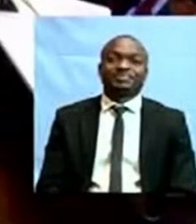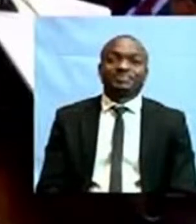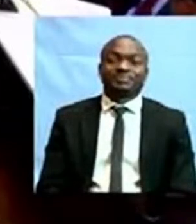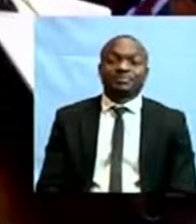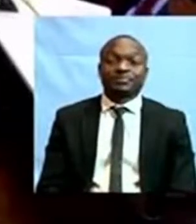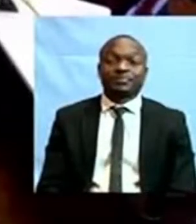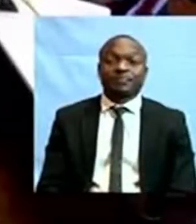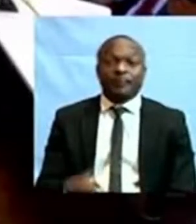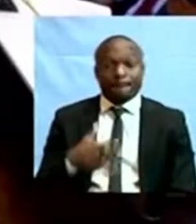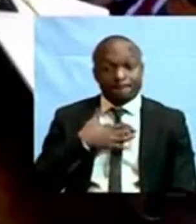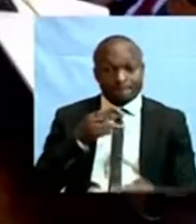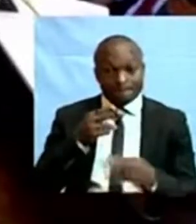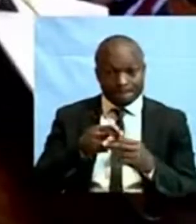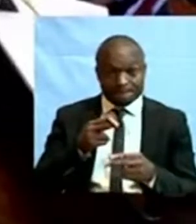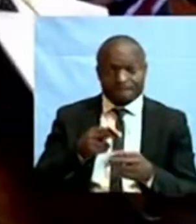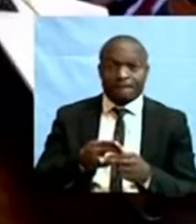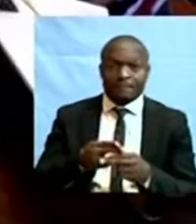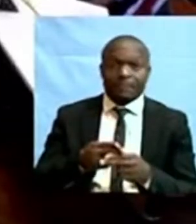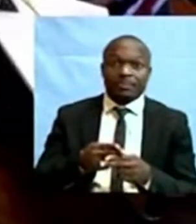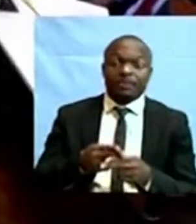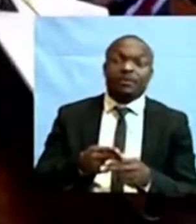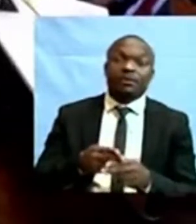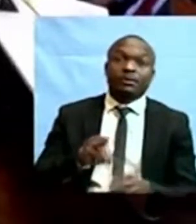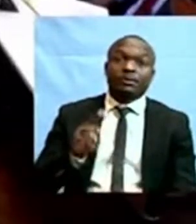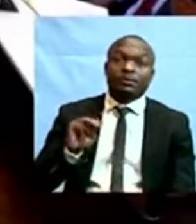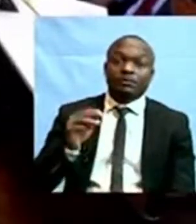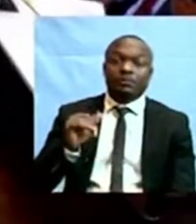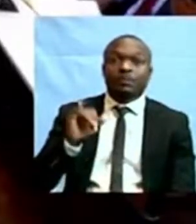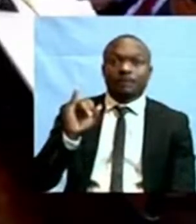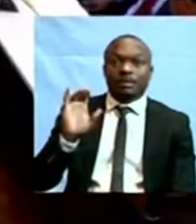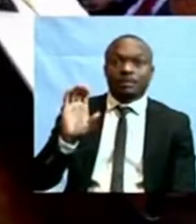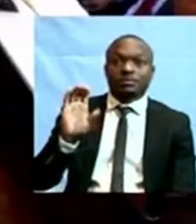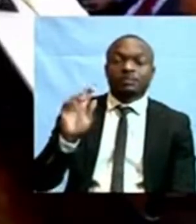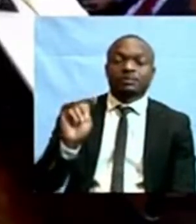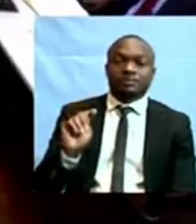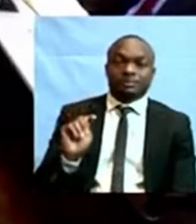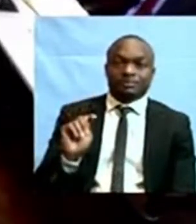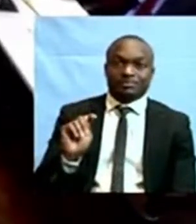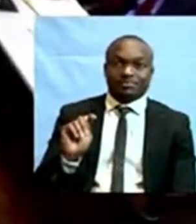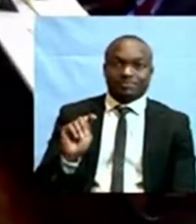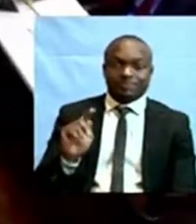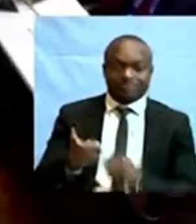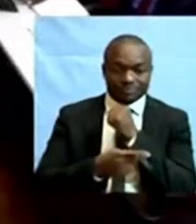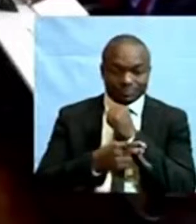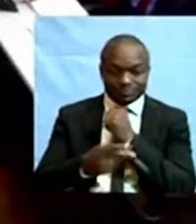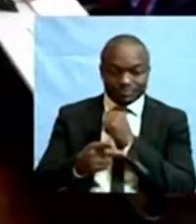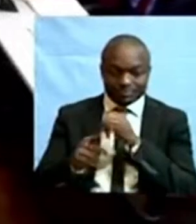Through you, Chair. My name is James Moyaka Wongwe, ICT Department, National Assembly.